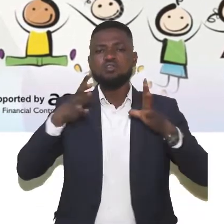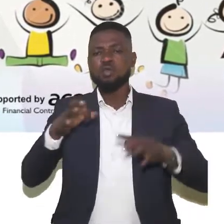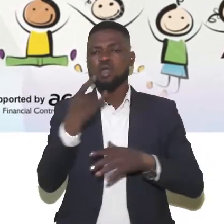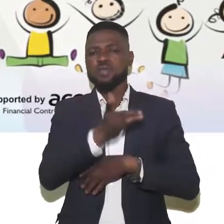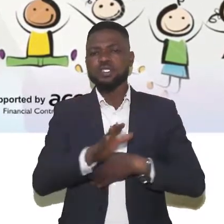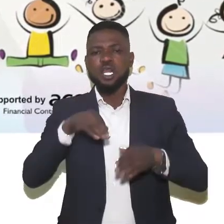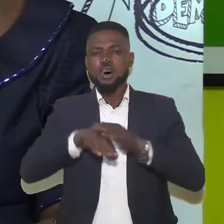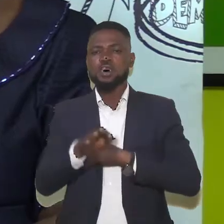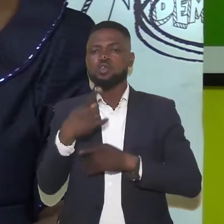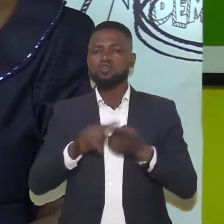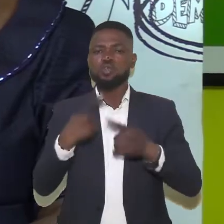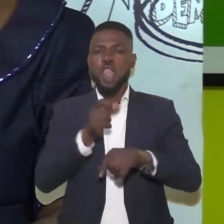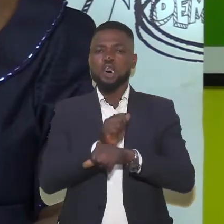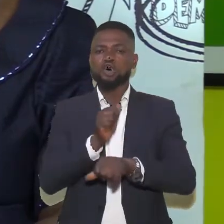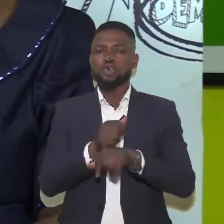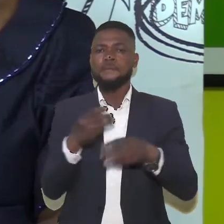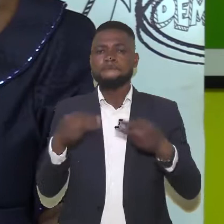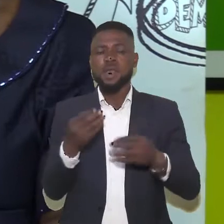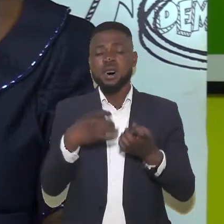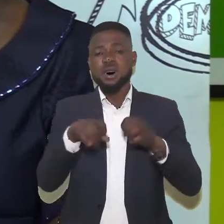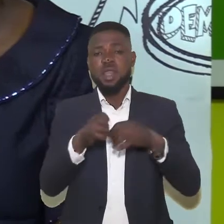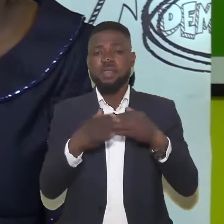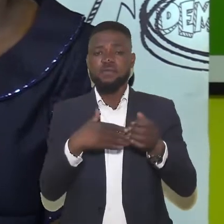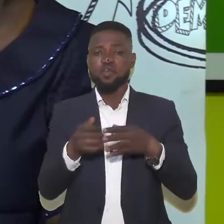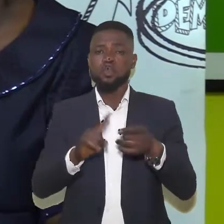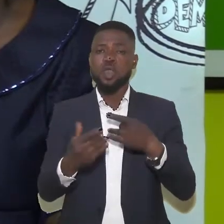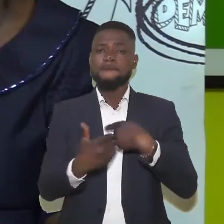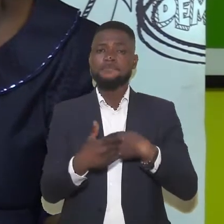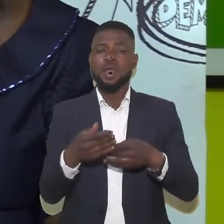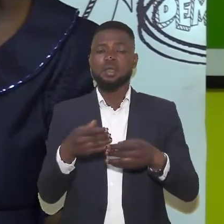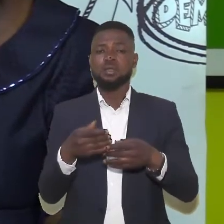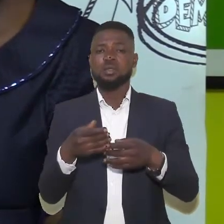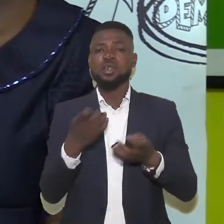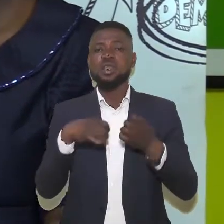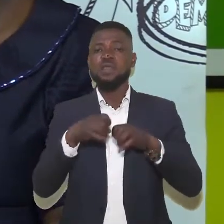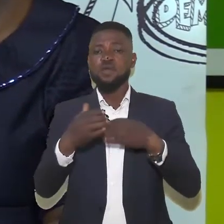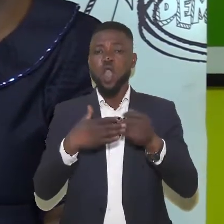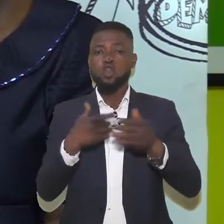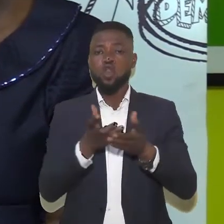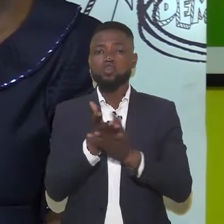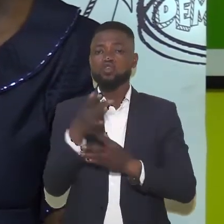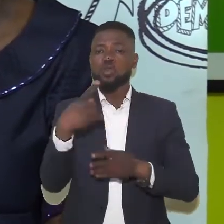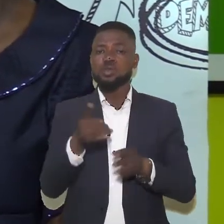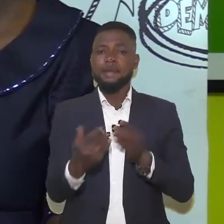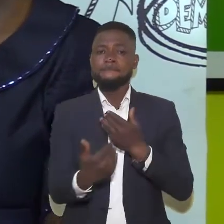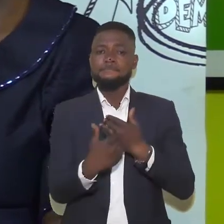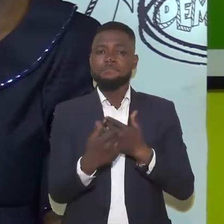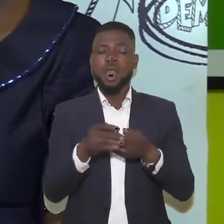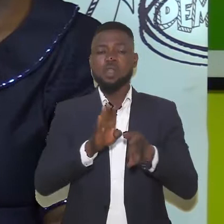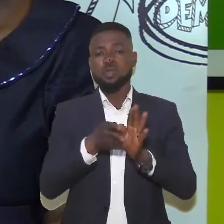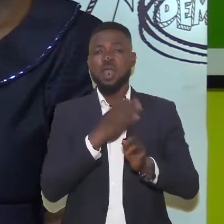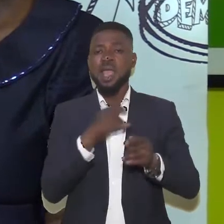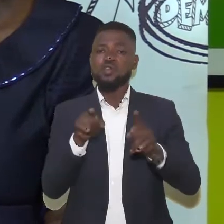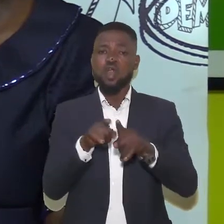of children into the job market, even though through the back door. Even though through the back door.